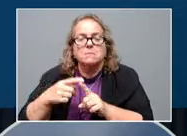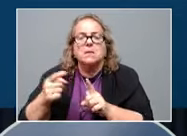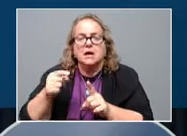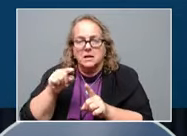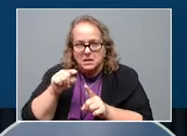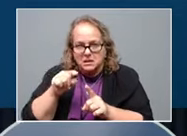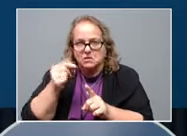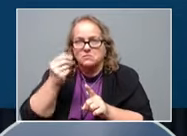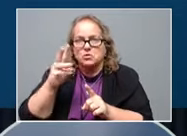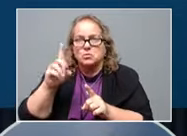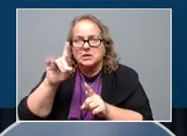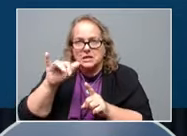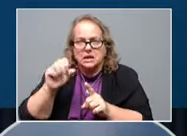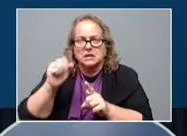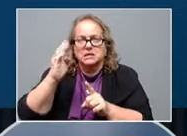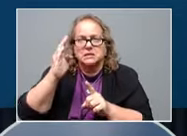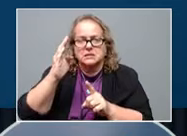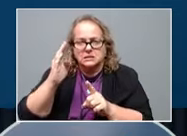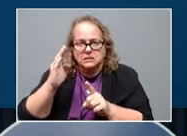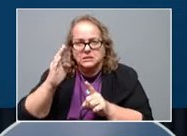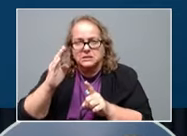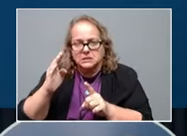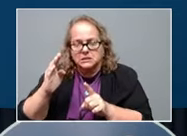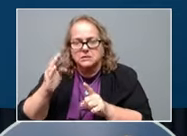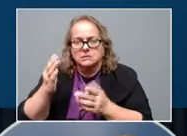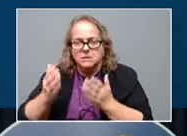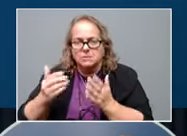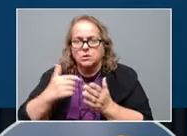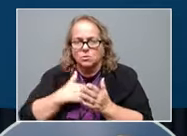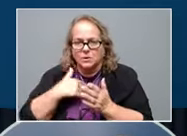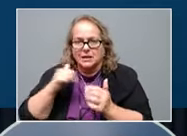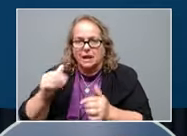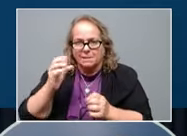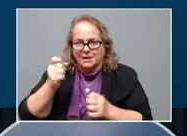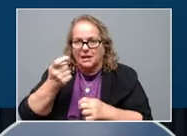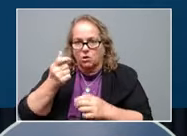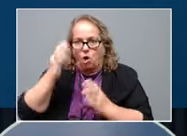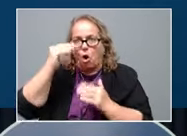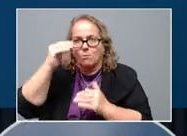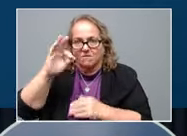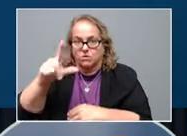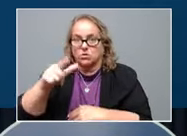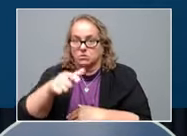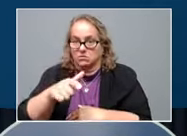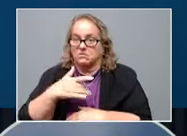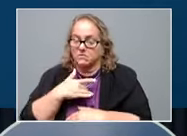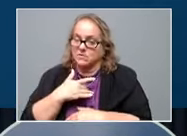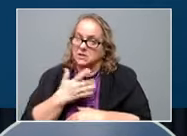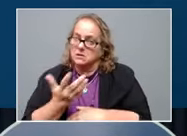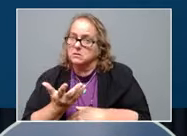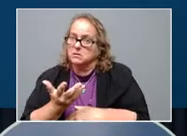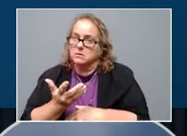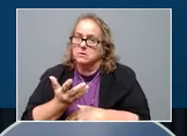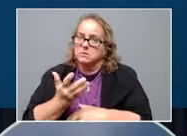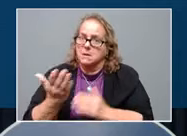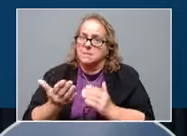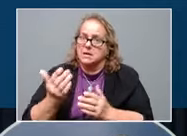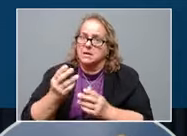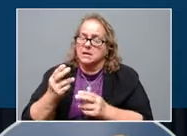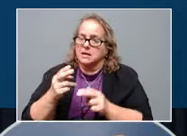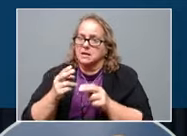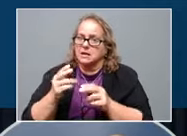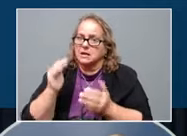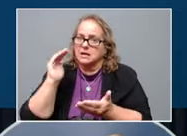days. We could be maybe a little hopeful on this. I do think that we are seeing